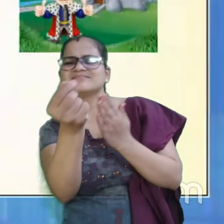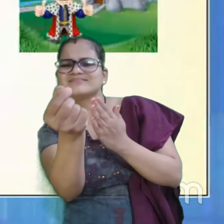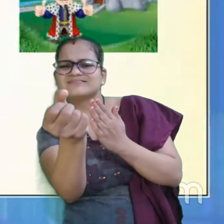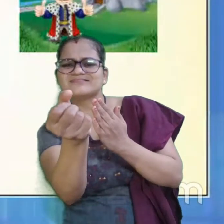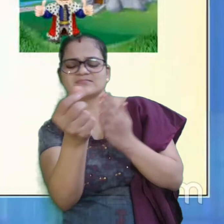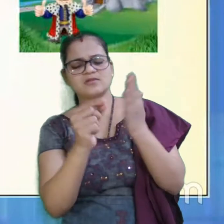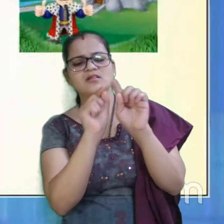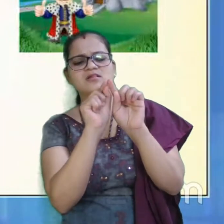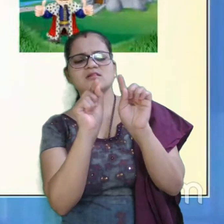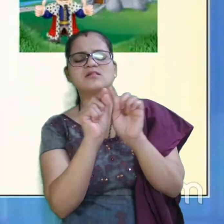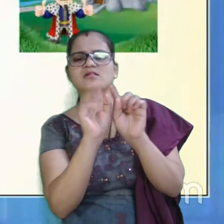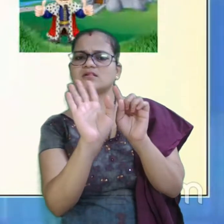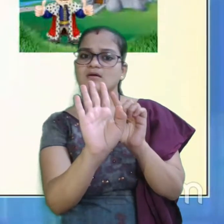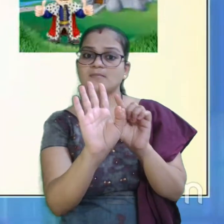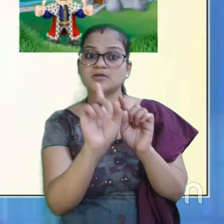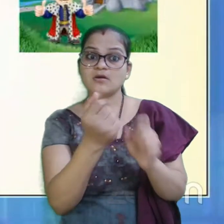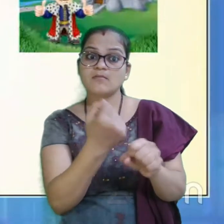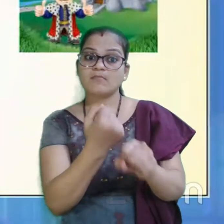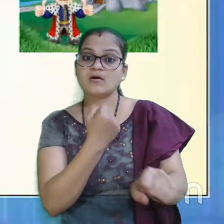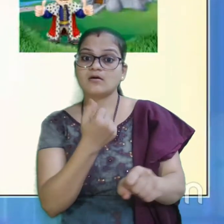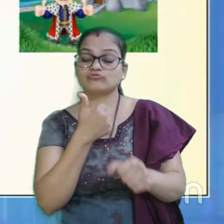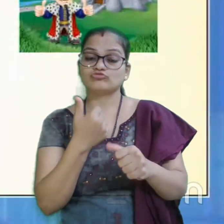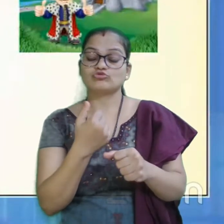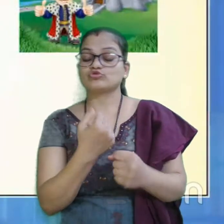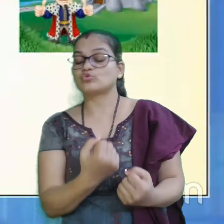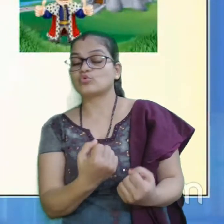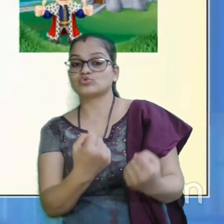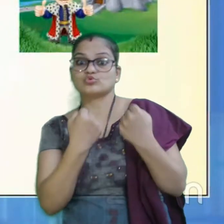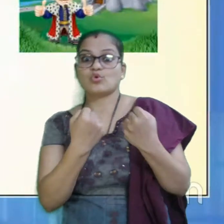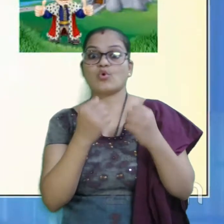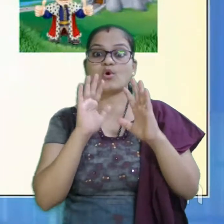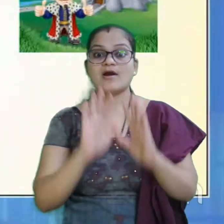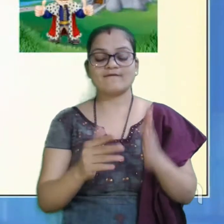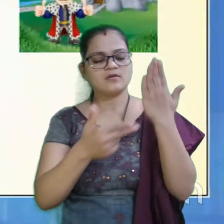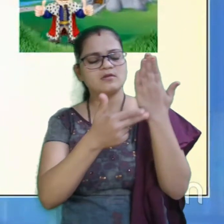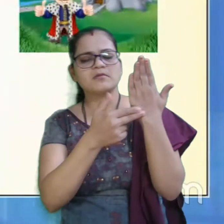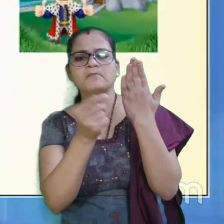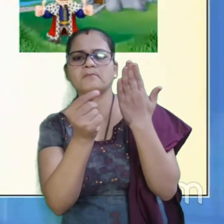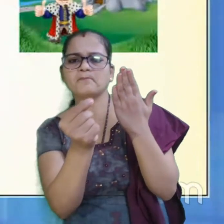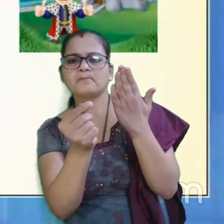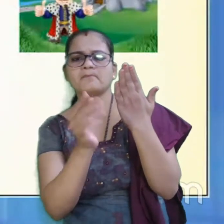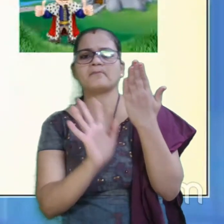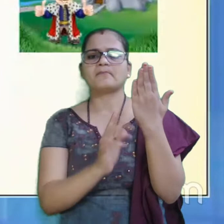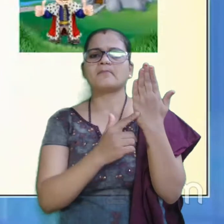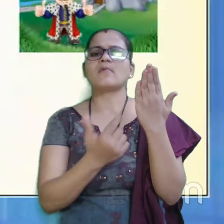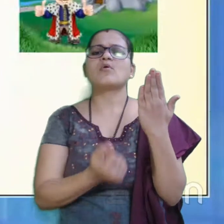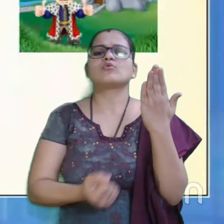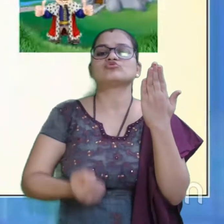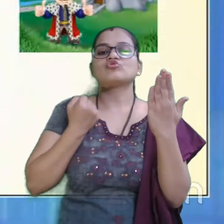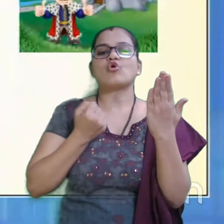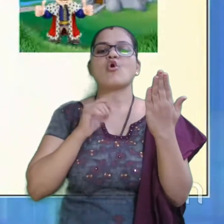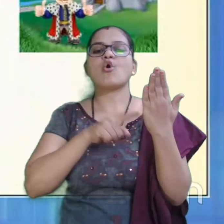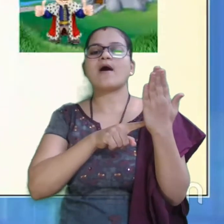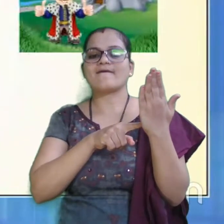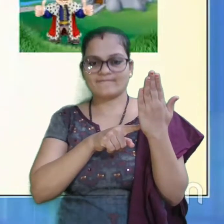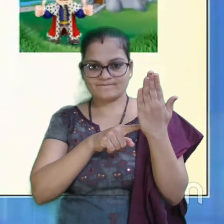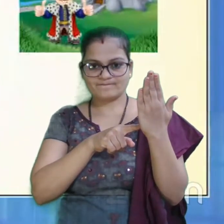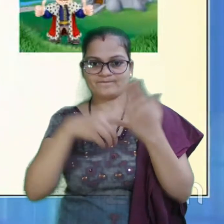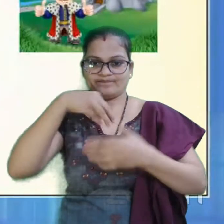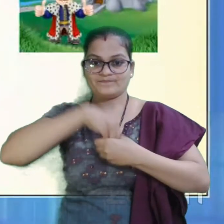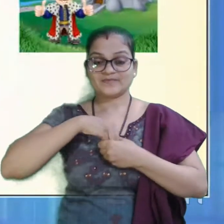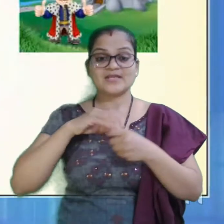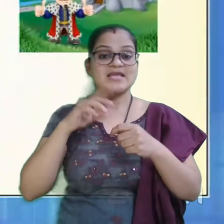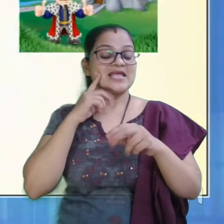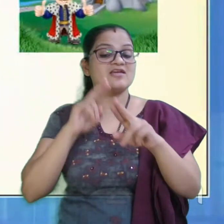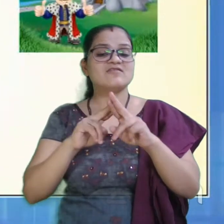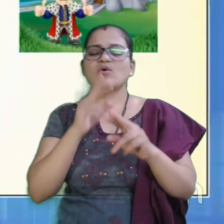a mobile, and but so powerful. Similarly, we see the soul is a very minute, a very powerful